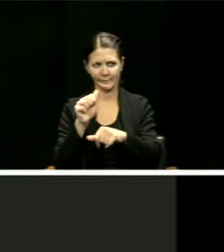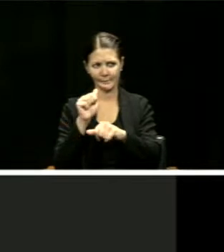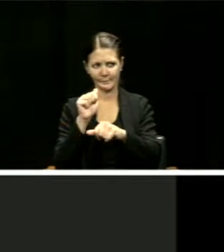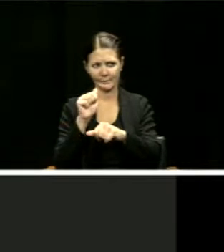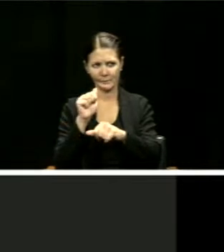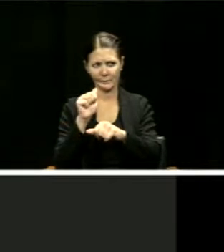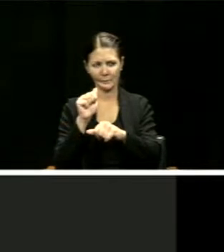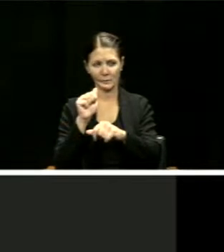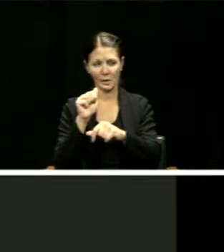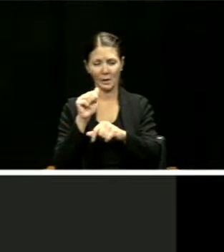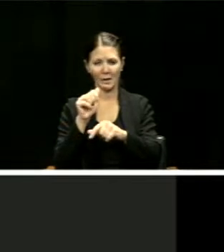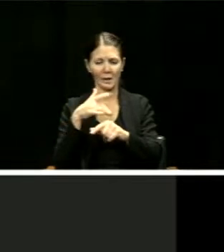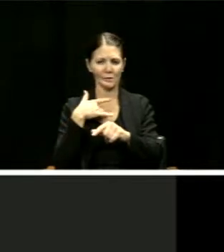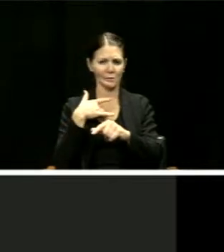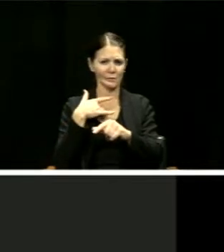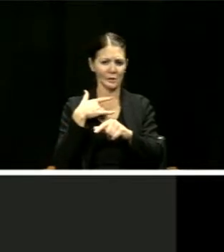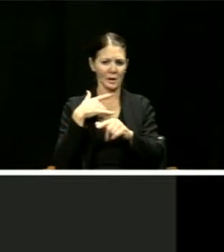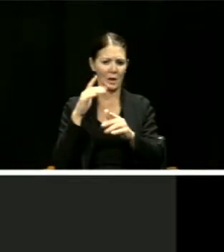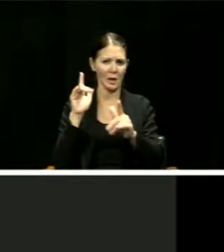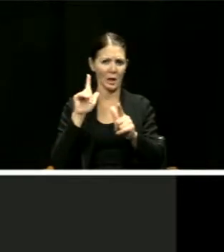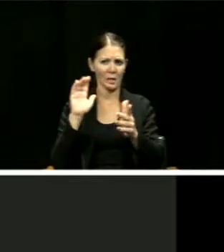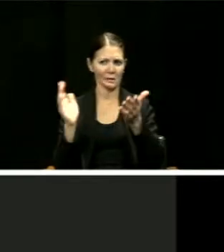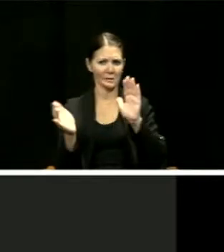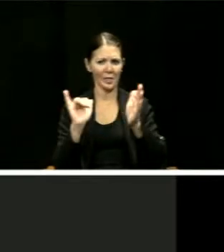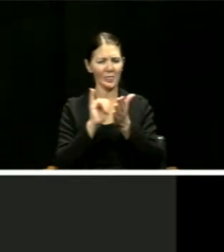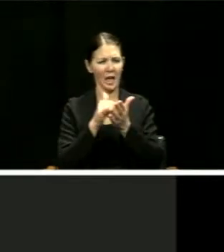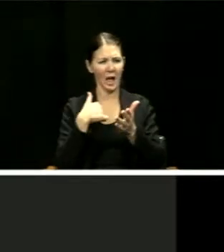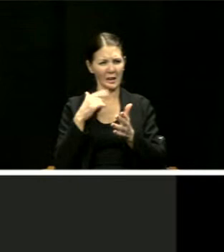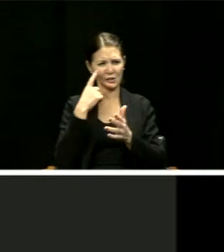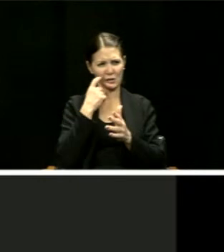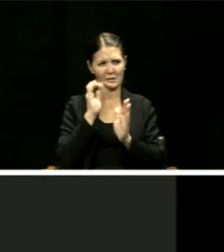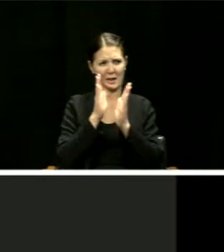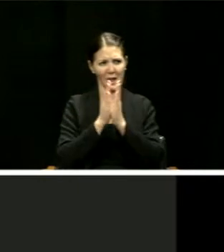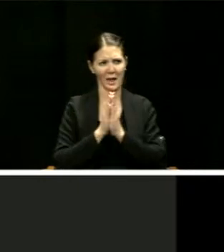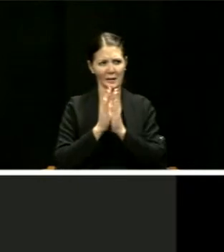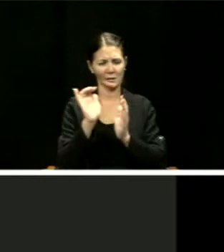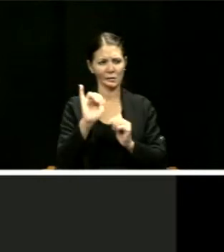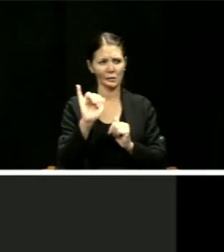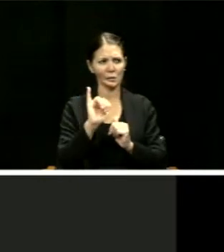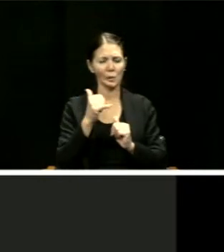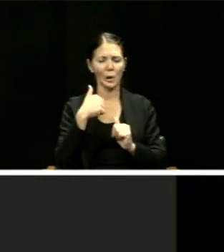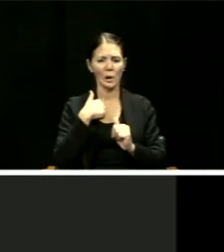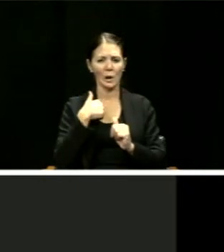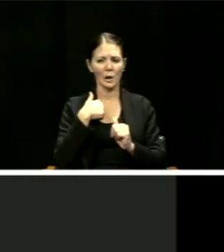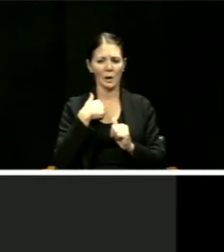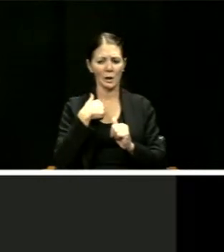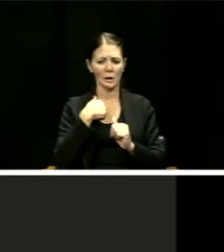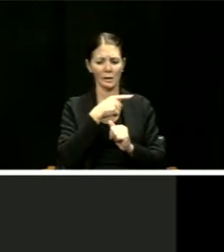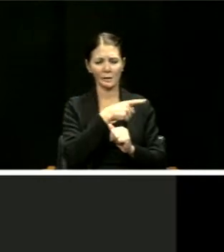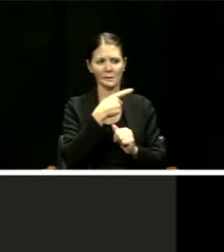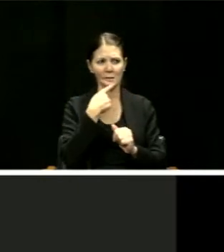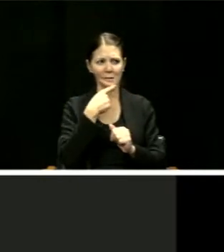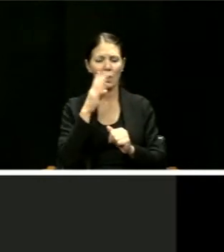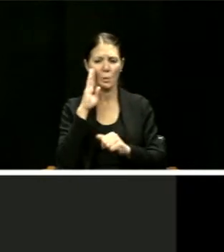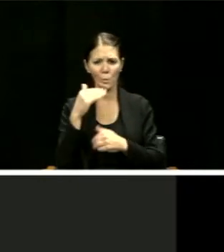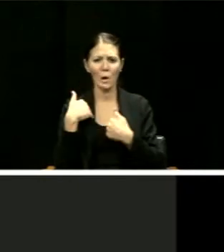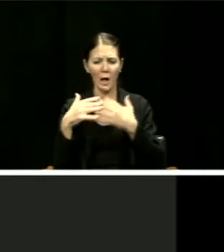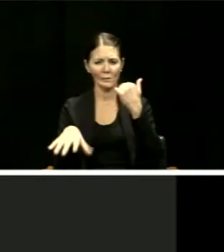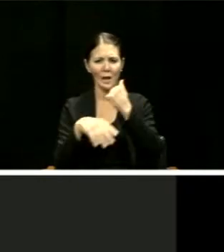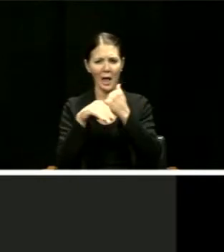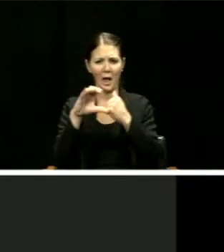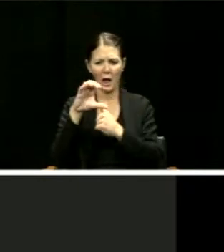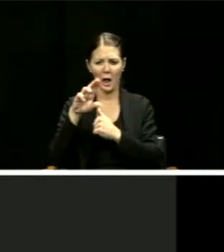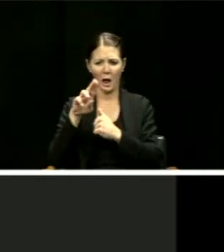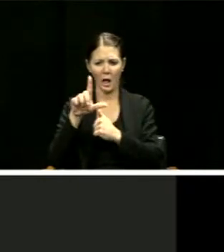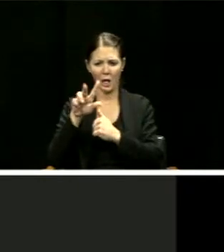kind of the offset to that, that I previously had asked about was I was told there'll be kind of some culverts downstream, but when I